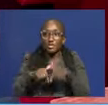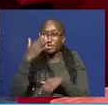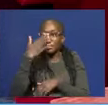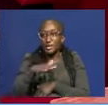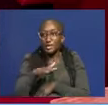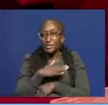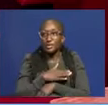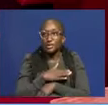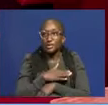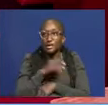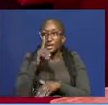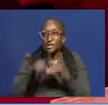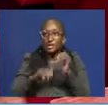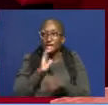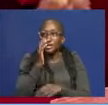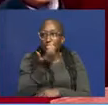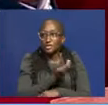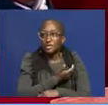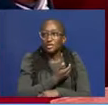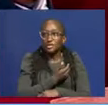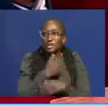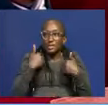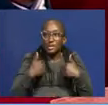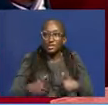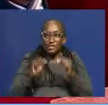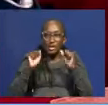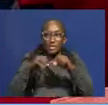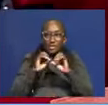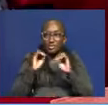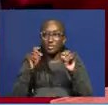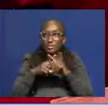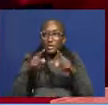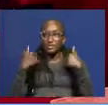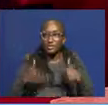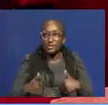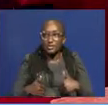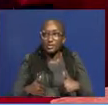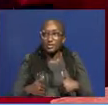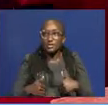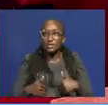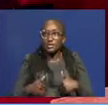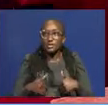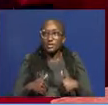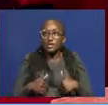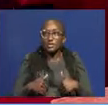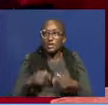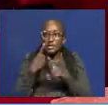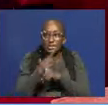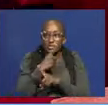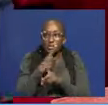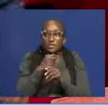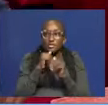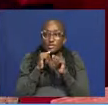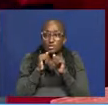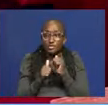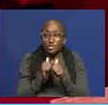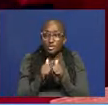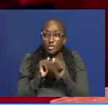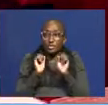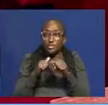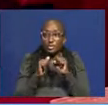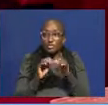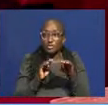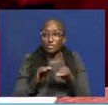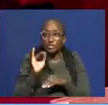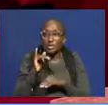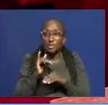Mr. Speaker, instead of the committees, although I don't agree with it, but for me the twist would be, can we move this